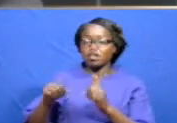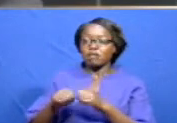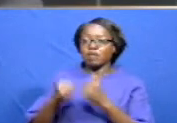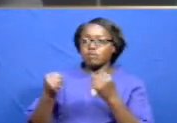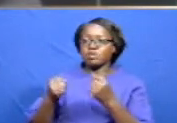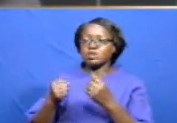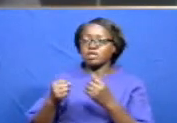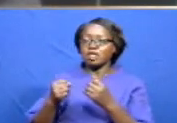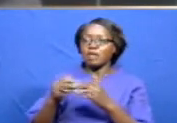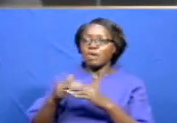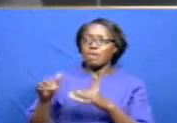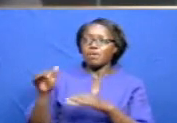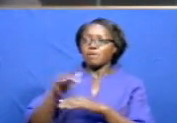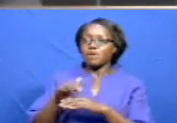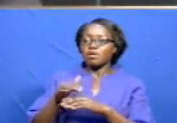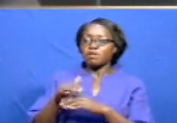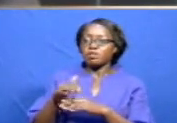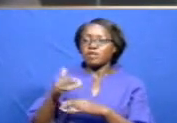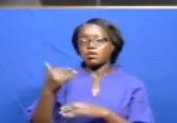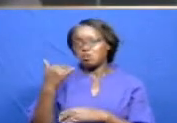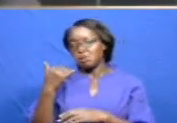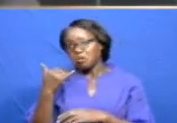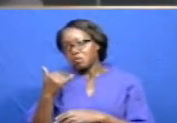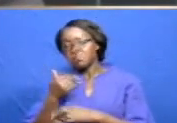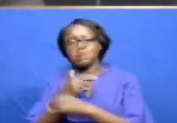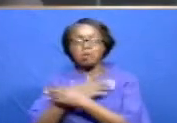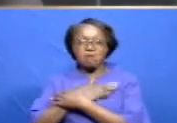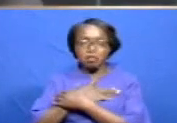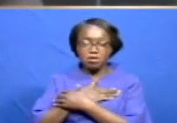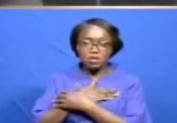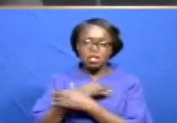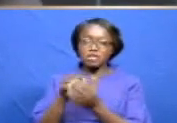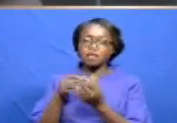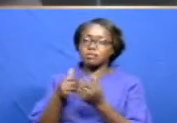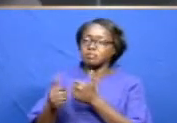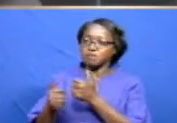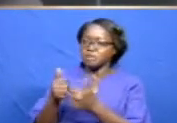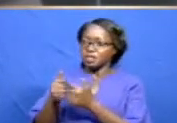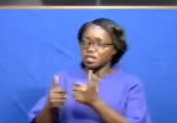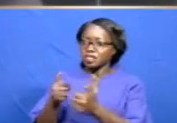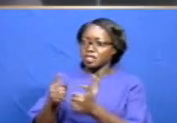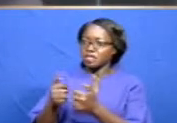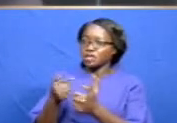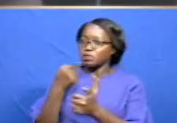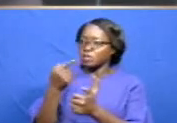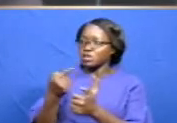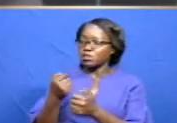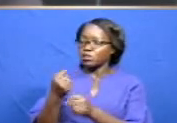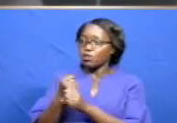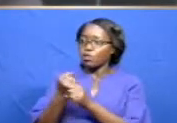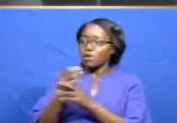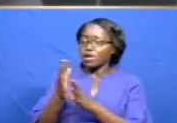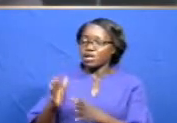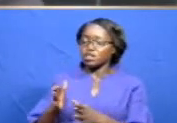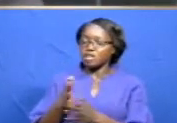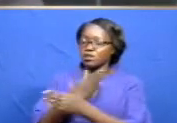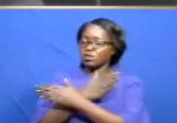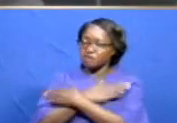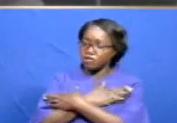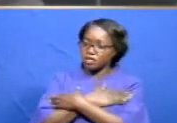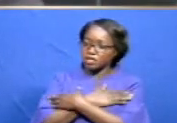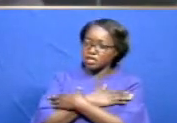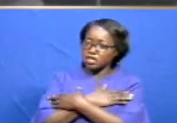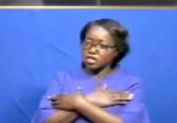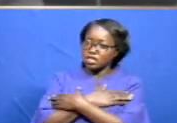and more we are seeing people close to us, loved ones, you know, testing positive. So I keep saying to my employees and to my colleagues at